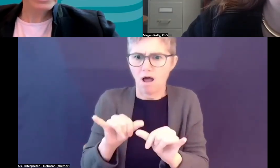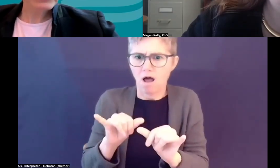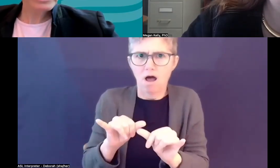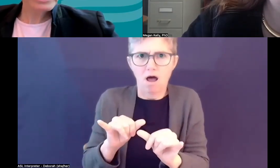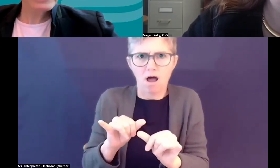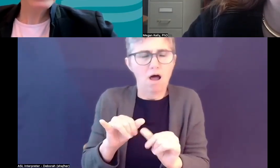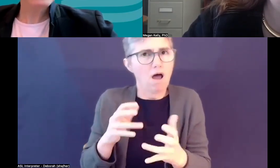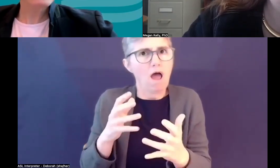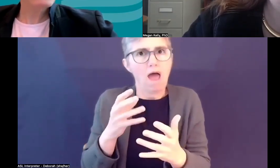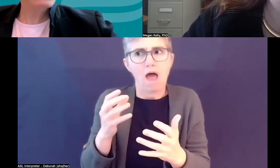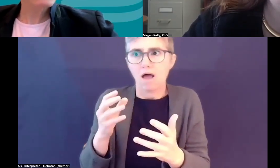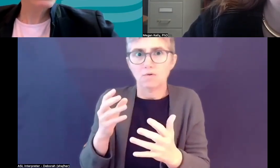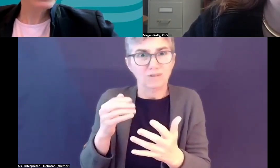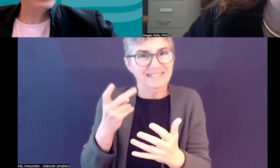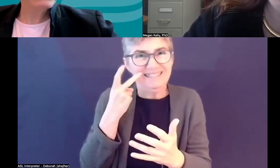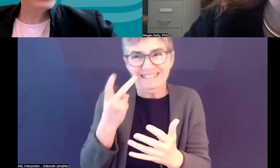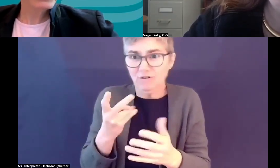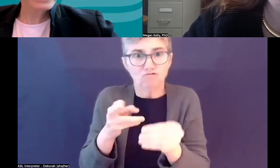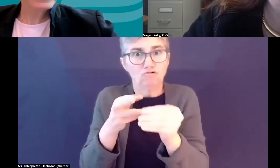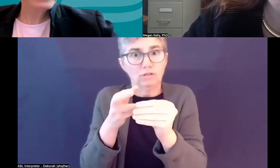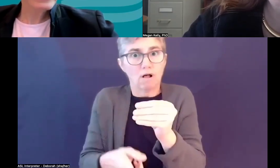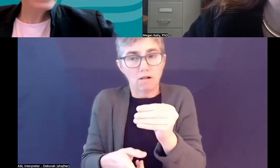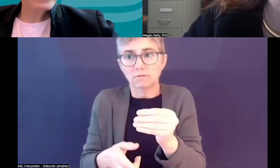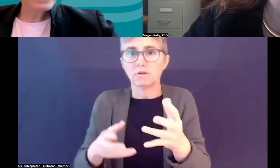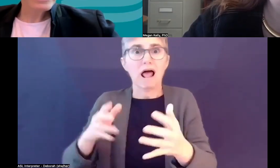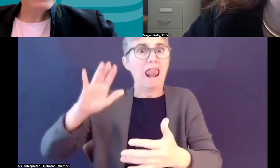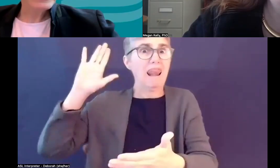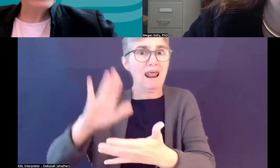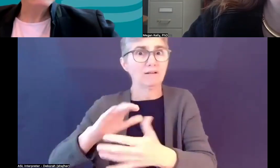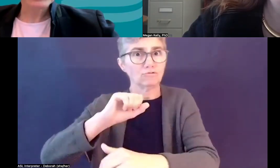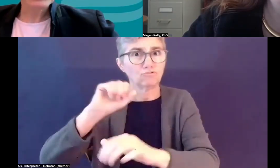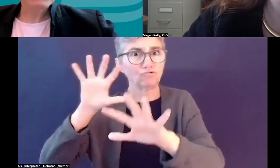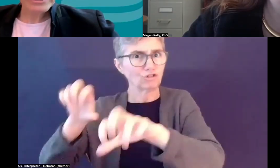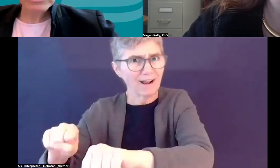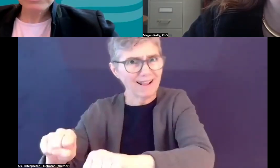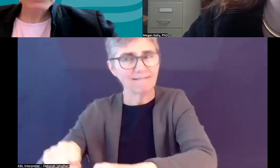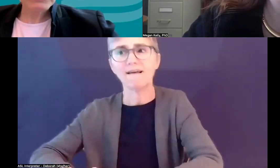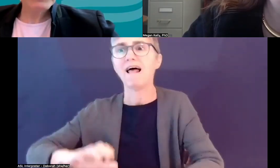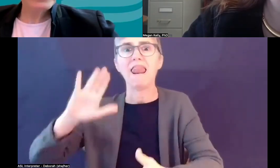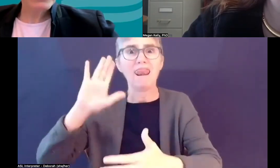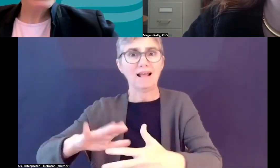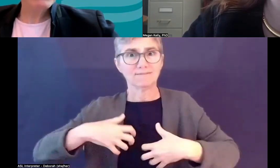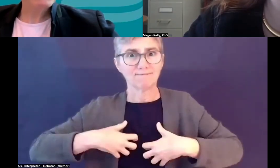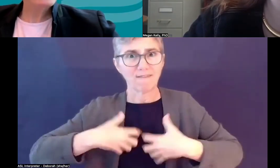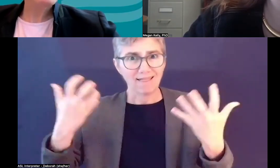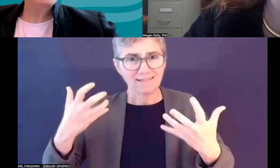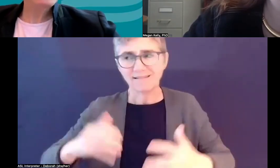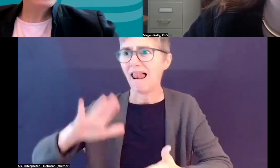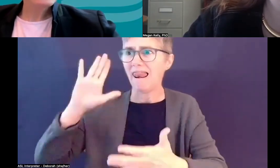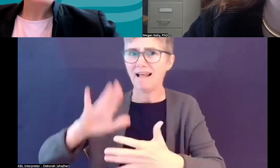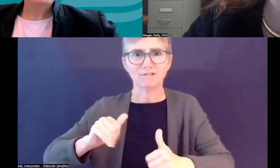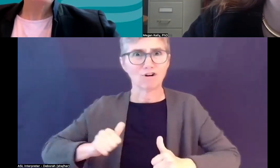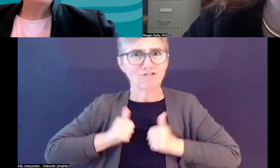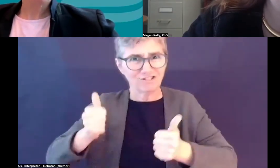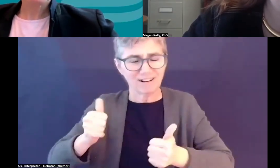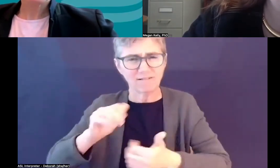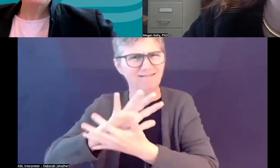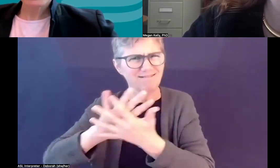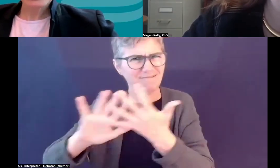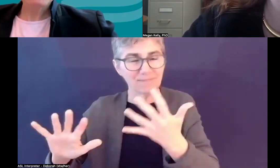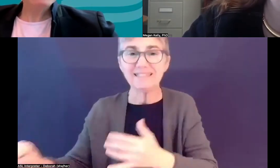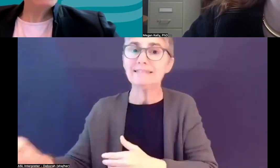a decrease in seclusion and restraint. In the community corrections work, we saw the same principle,